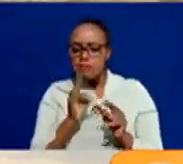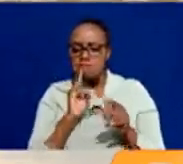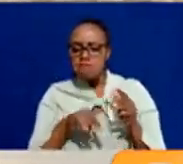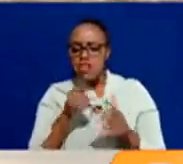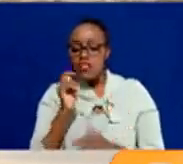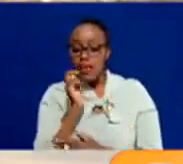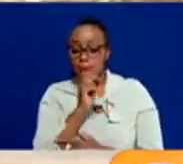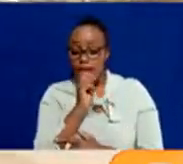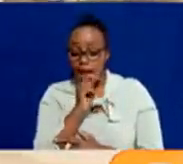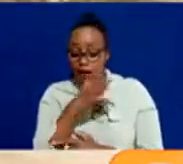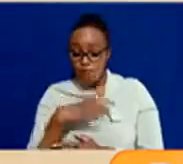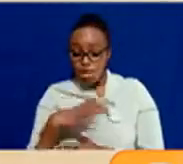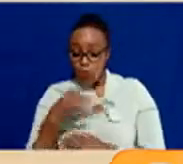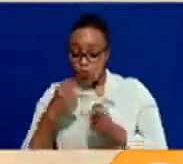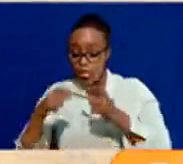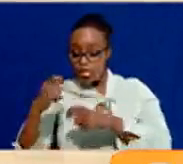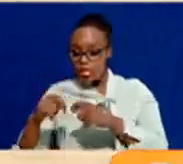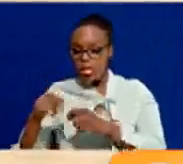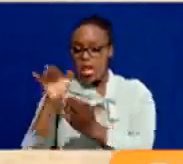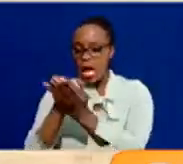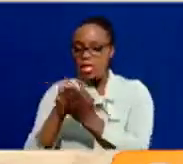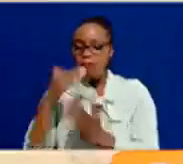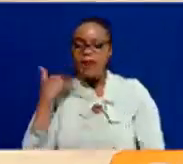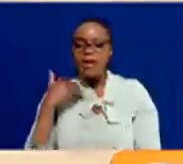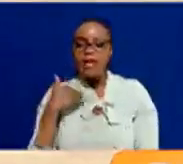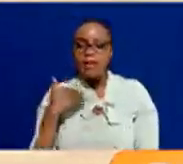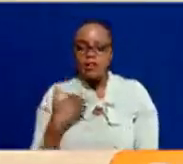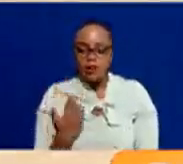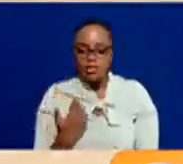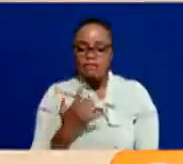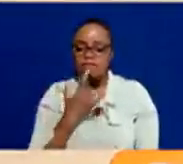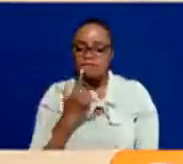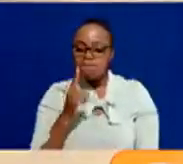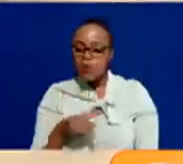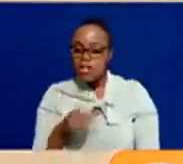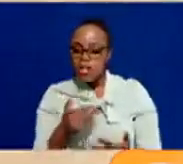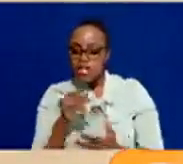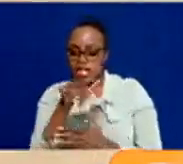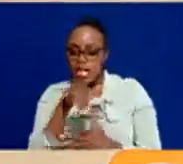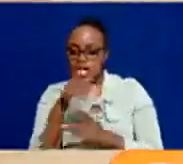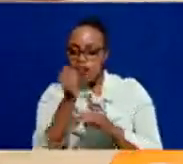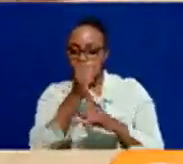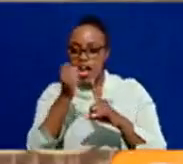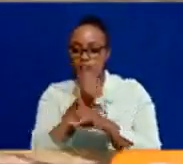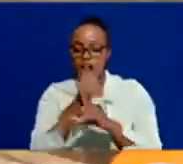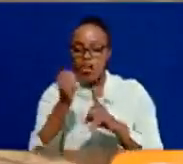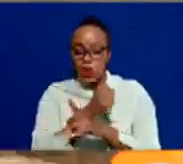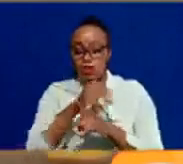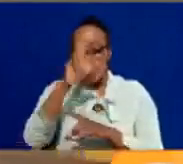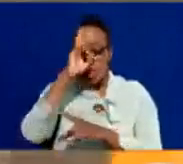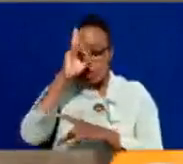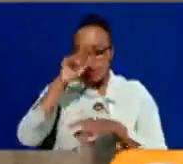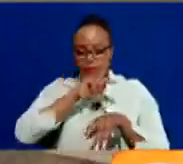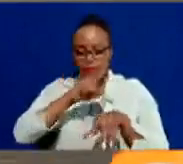are harboring criminal elements. The angry residents raising the Miraa shades in the fracas. It took the police